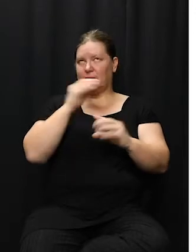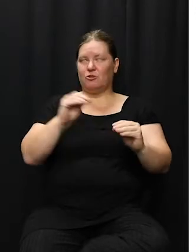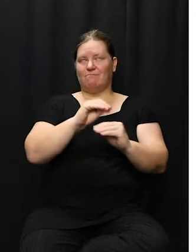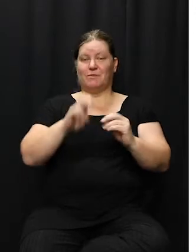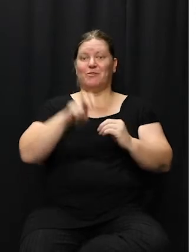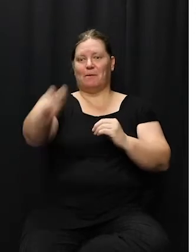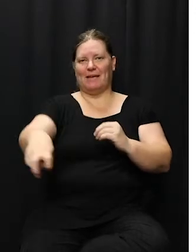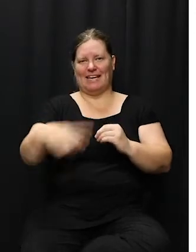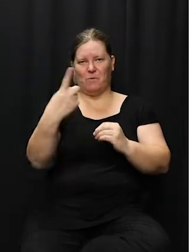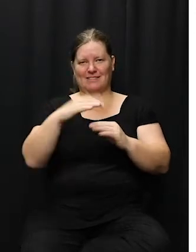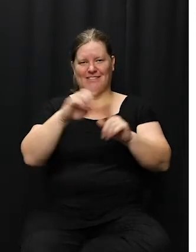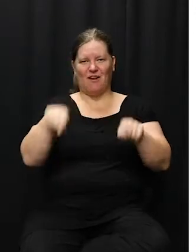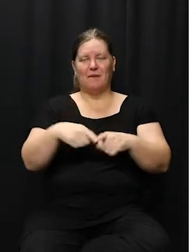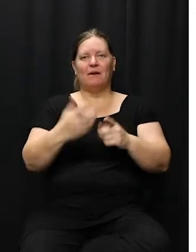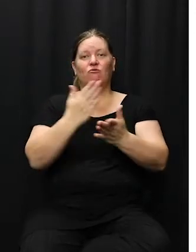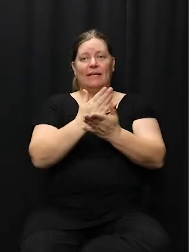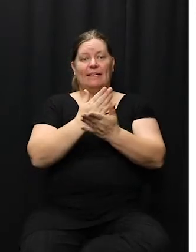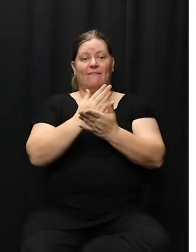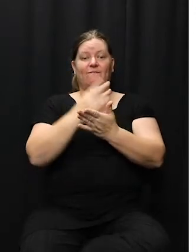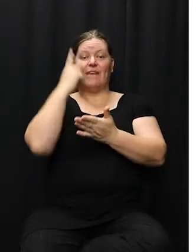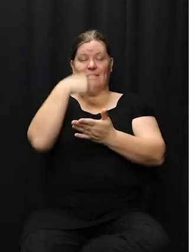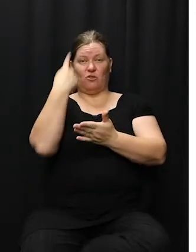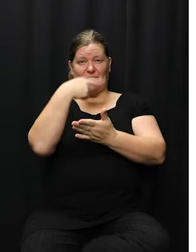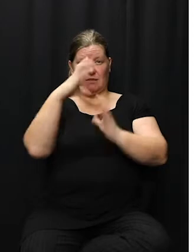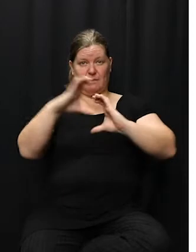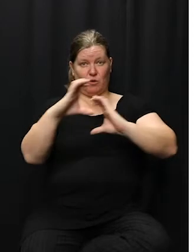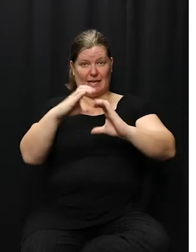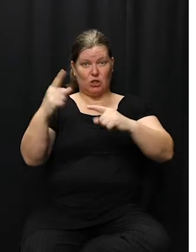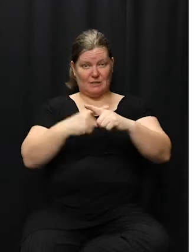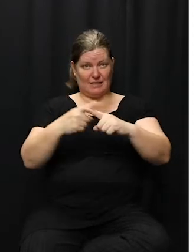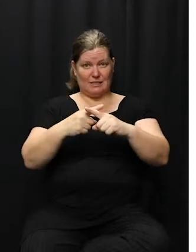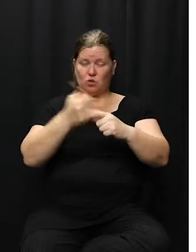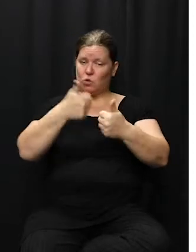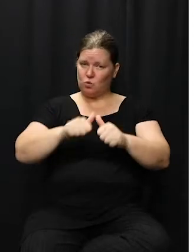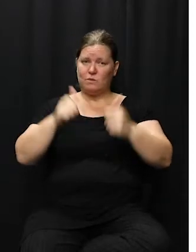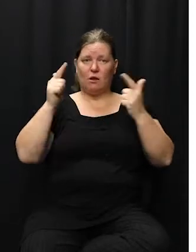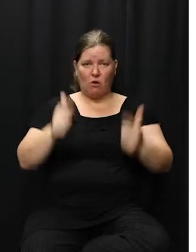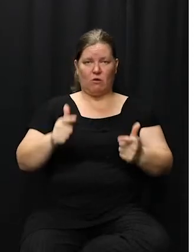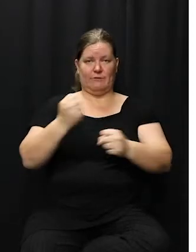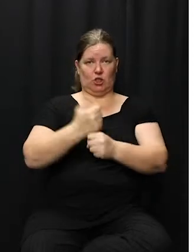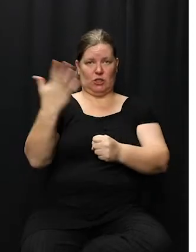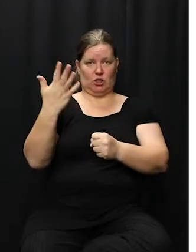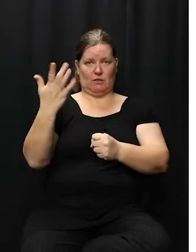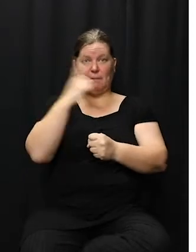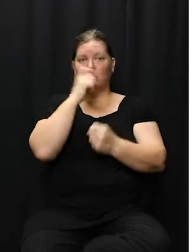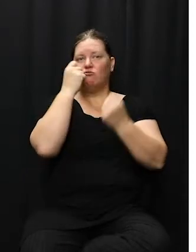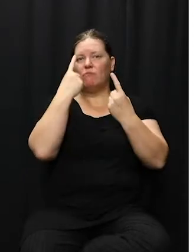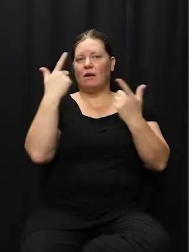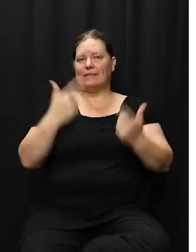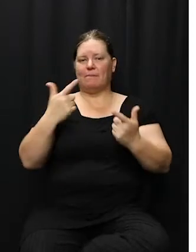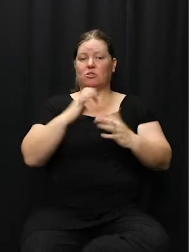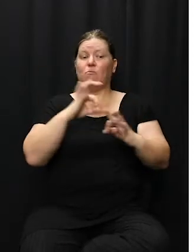anyway, basically face-to-face communication uses a lot of gesture. People don't realise how much they